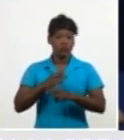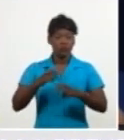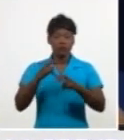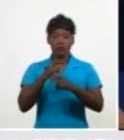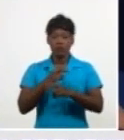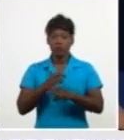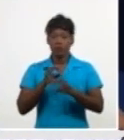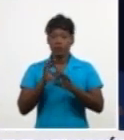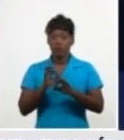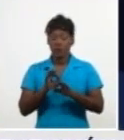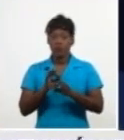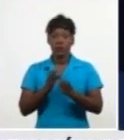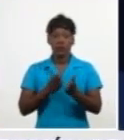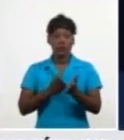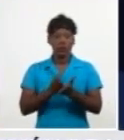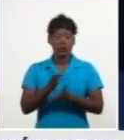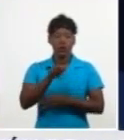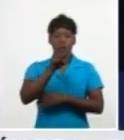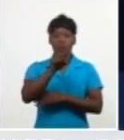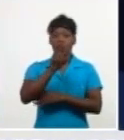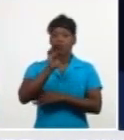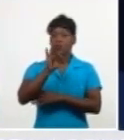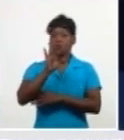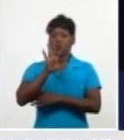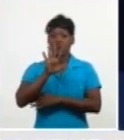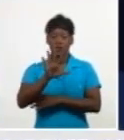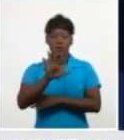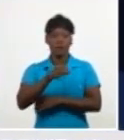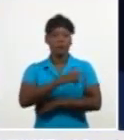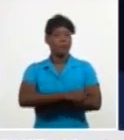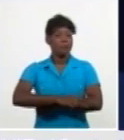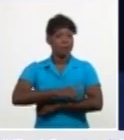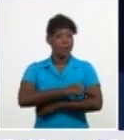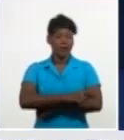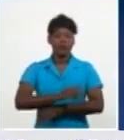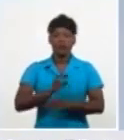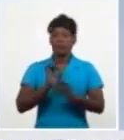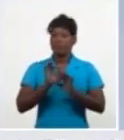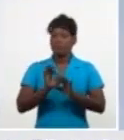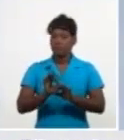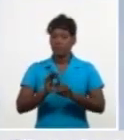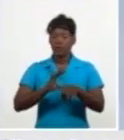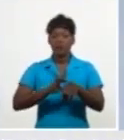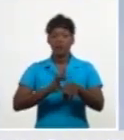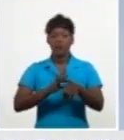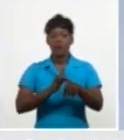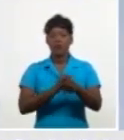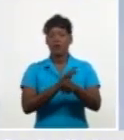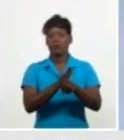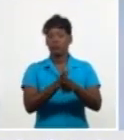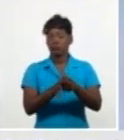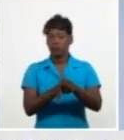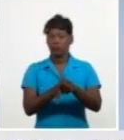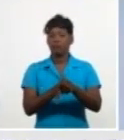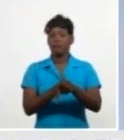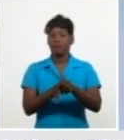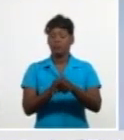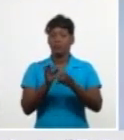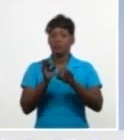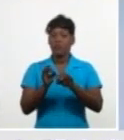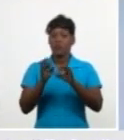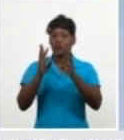185 countries of the world continued reporting cases of COVID-19,